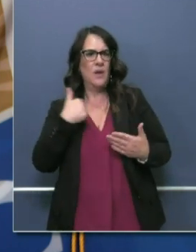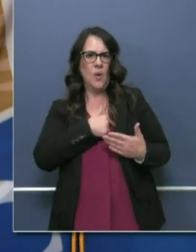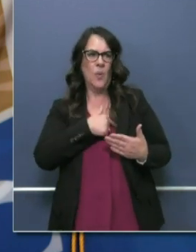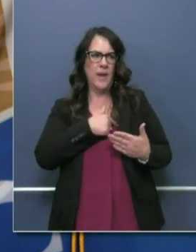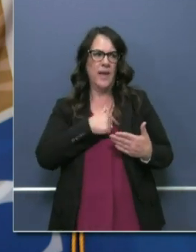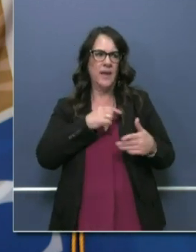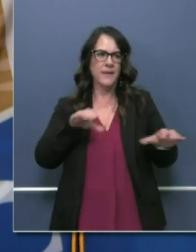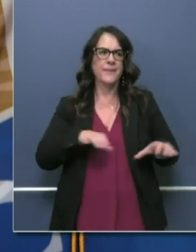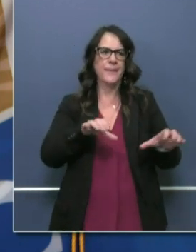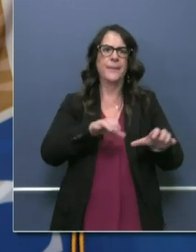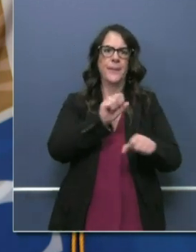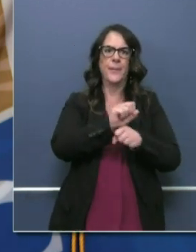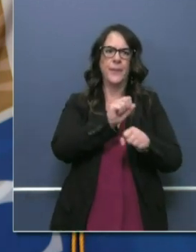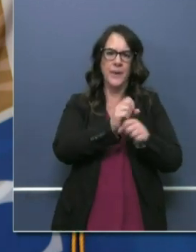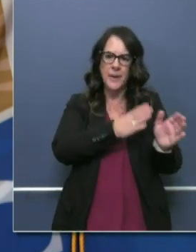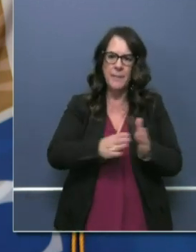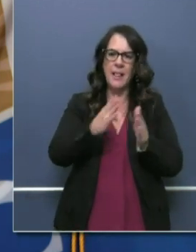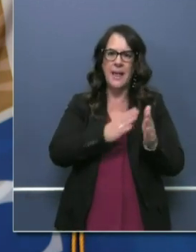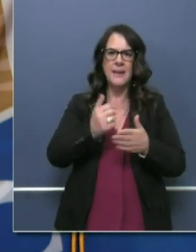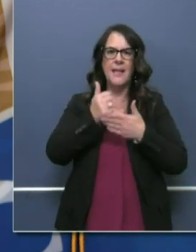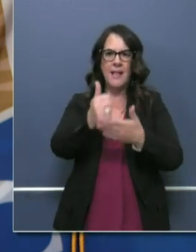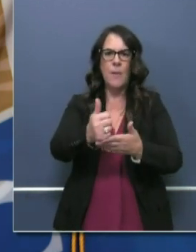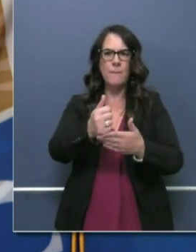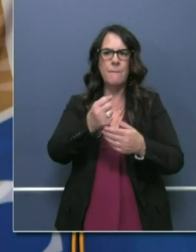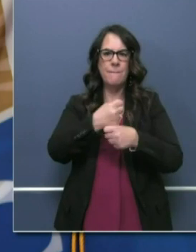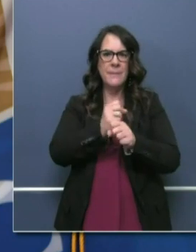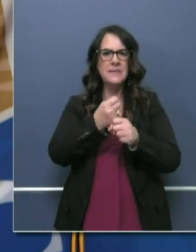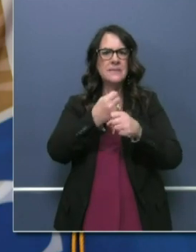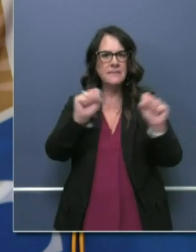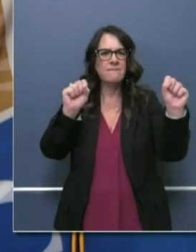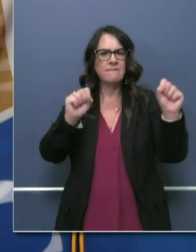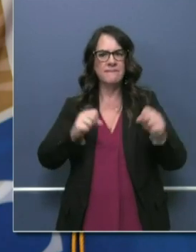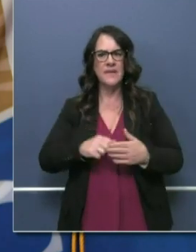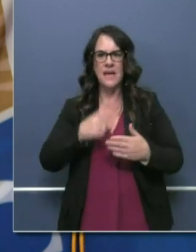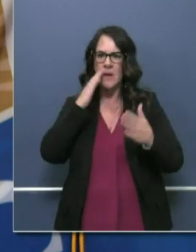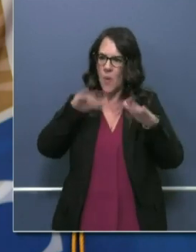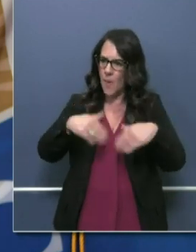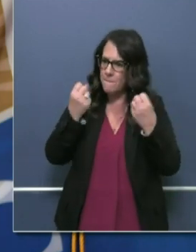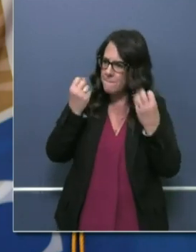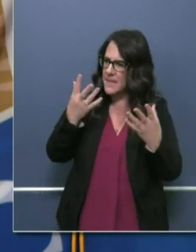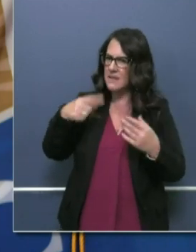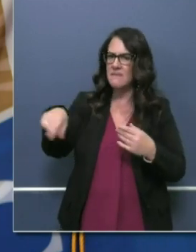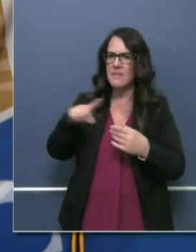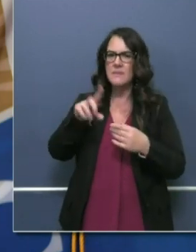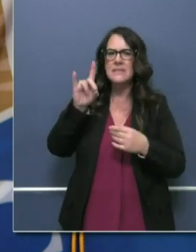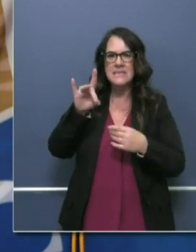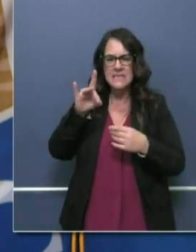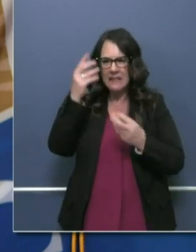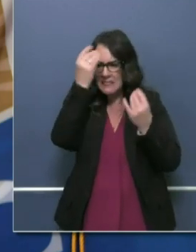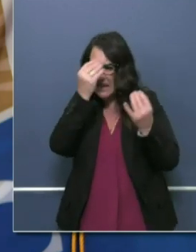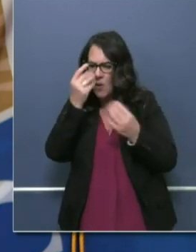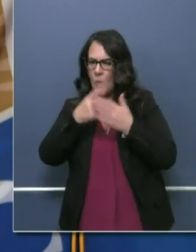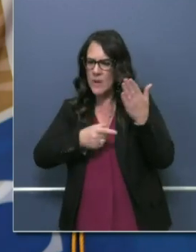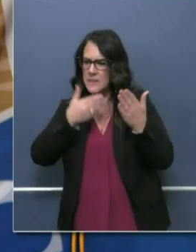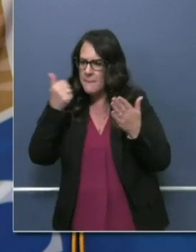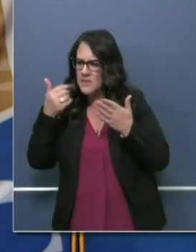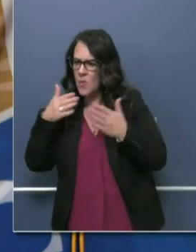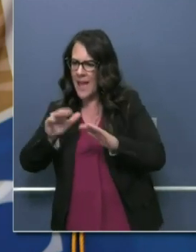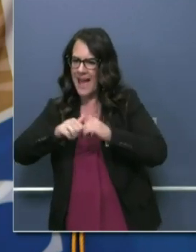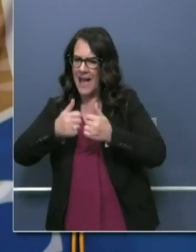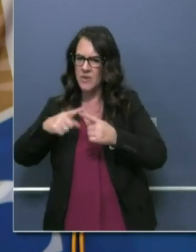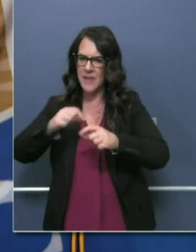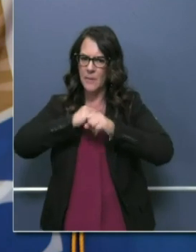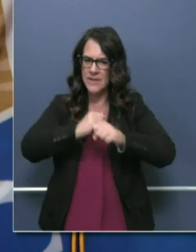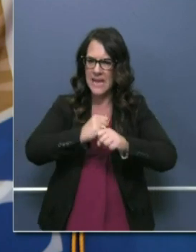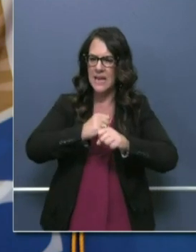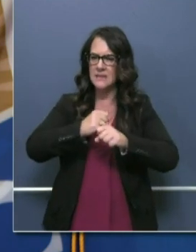announcement. And many of those communities I know have thought through criteria and condition to protect the most vulnerable residents in their communities.